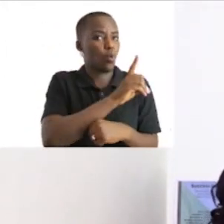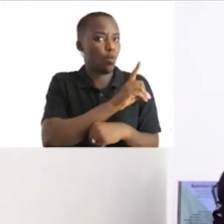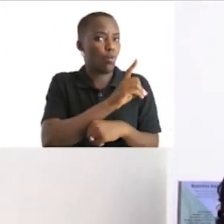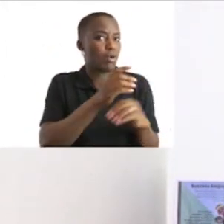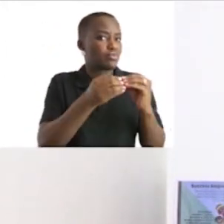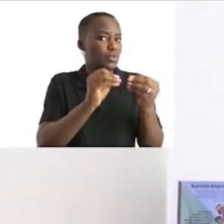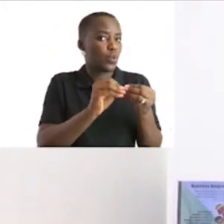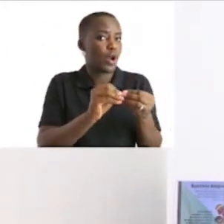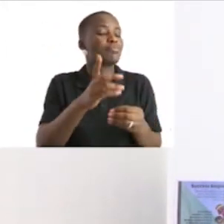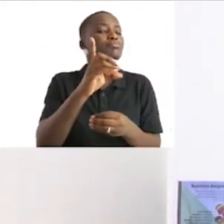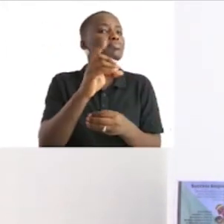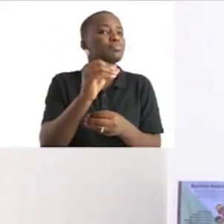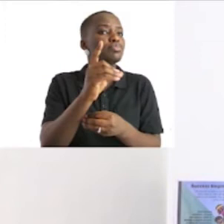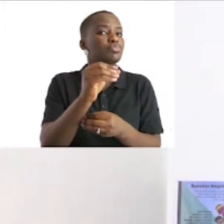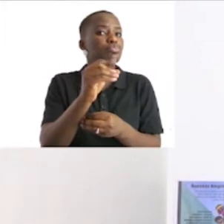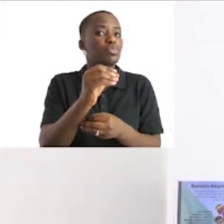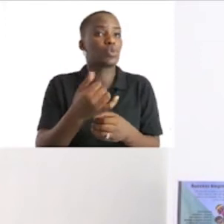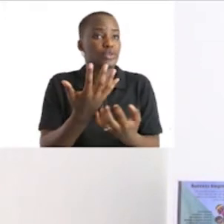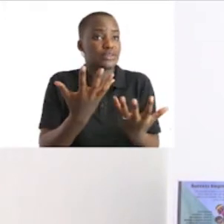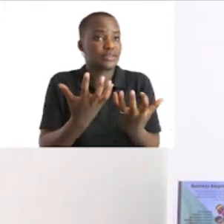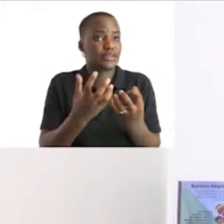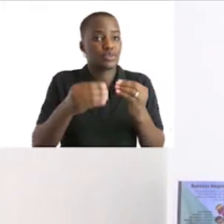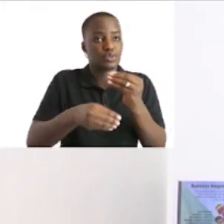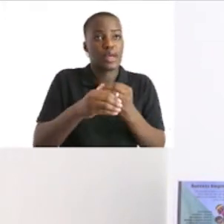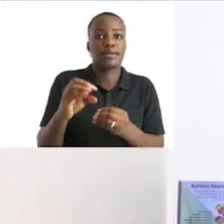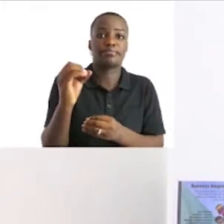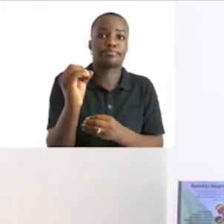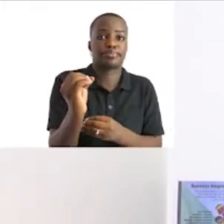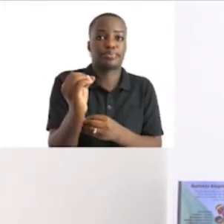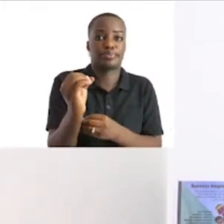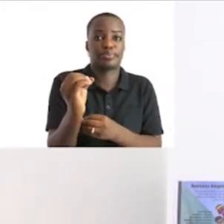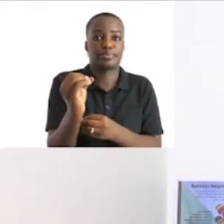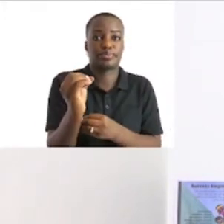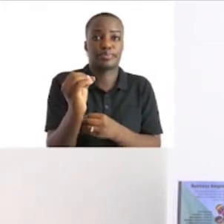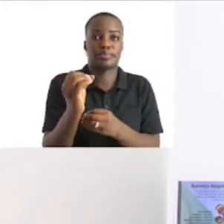so it will need a 0 to add here.